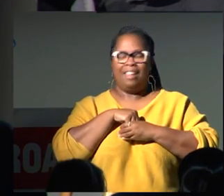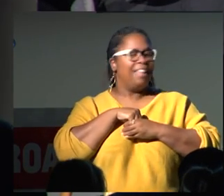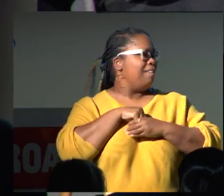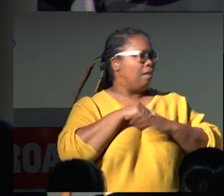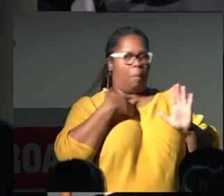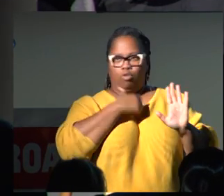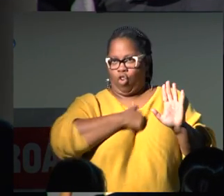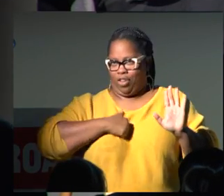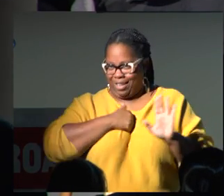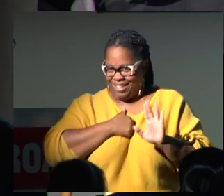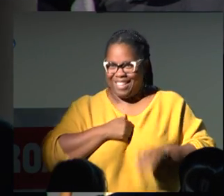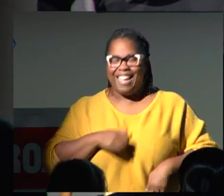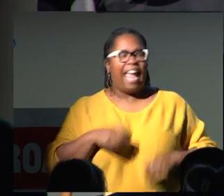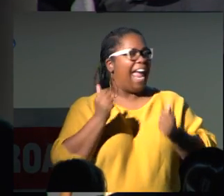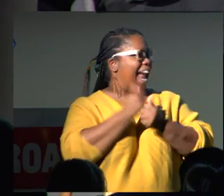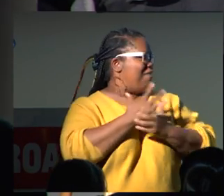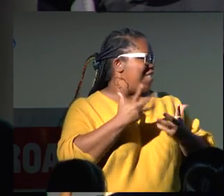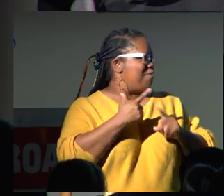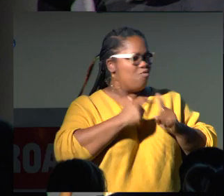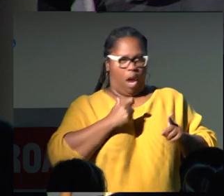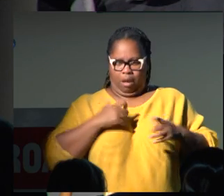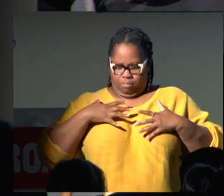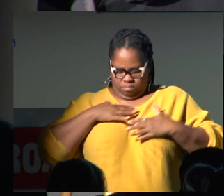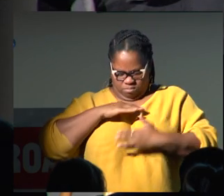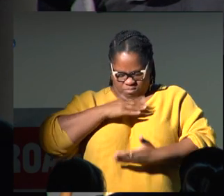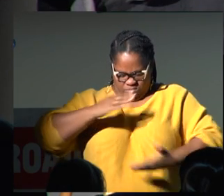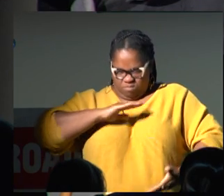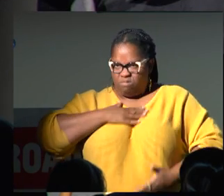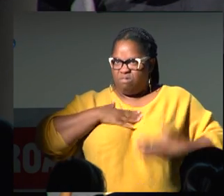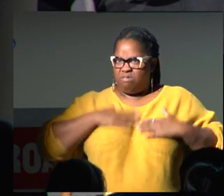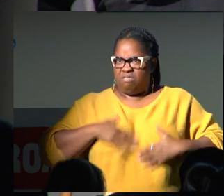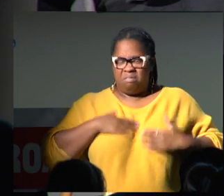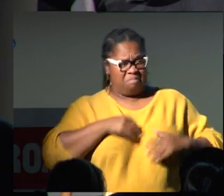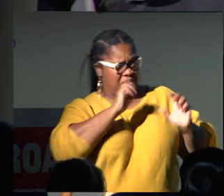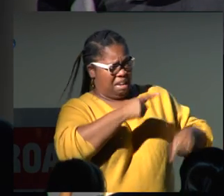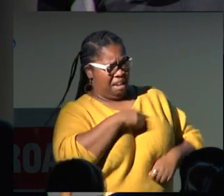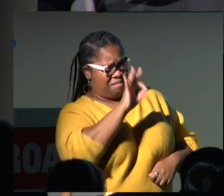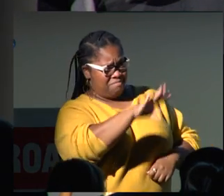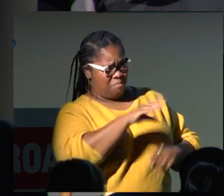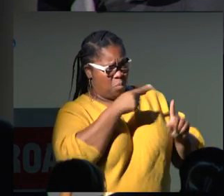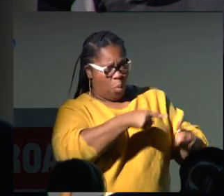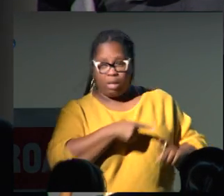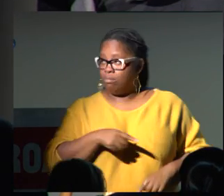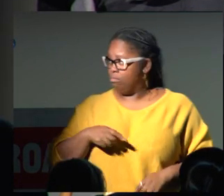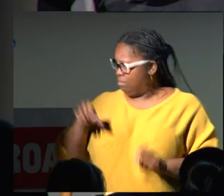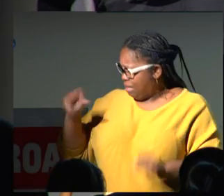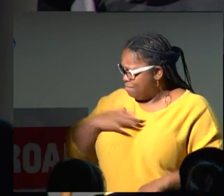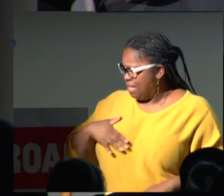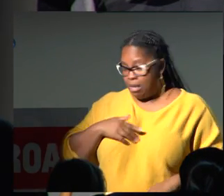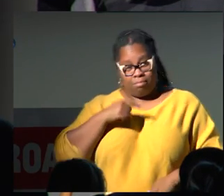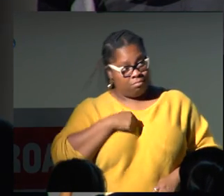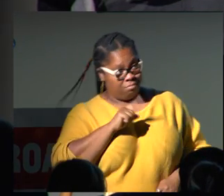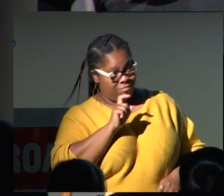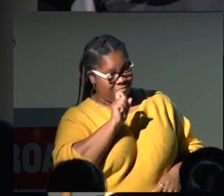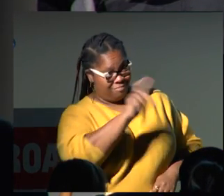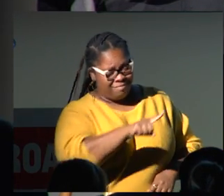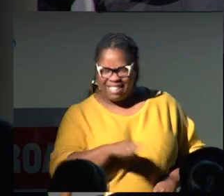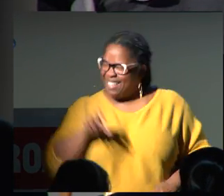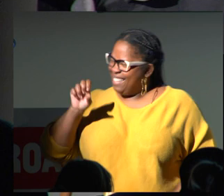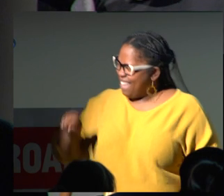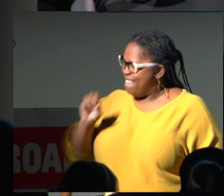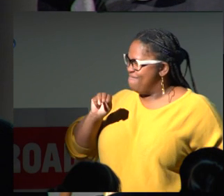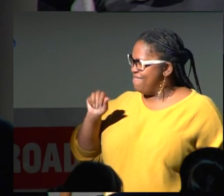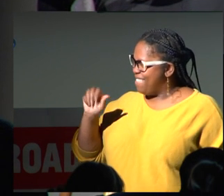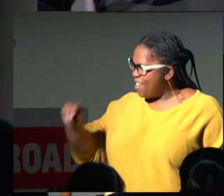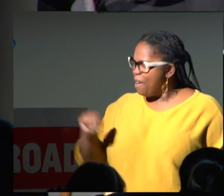my apologies. Everything comes from here. Can I make a point? Yes, please. Can I interject? Yes, ma'am. I